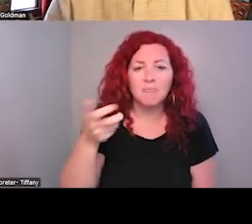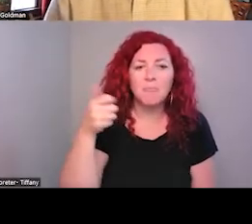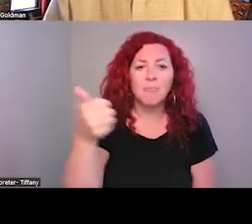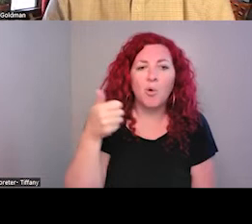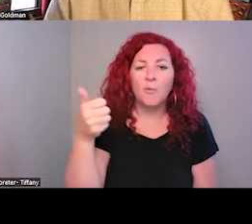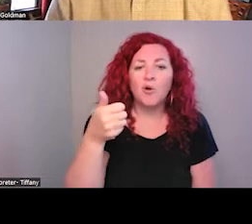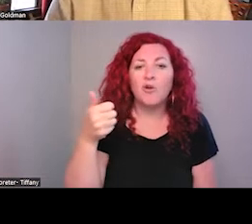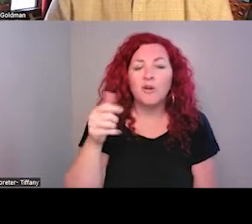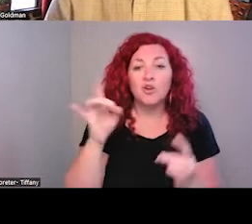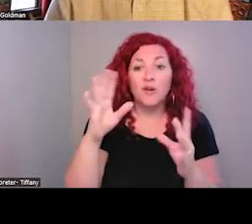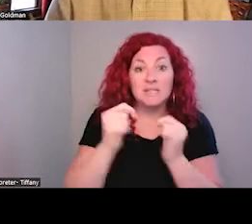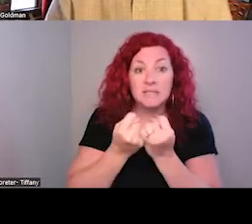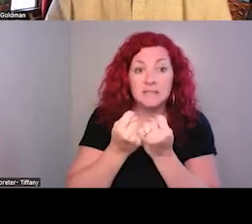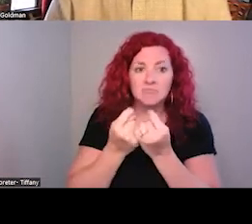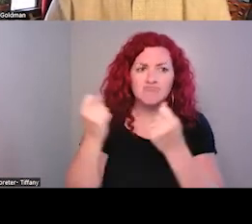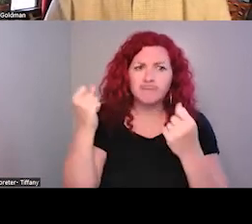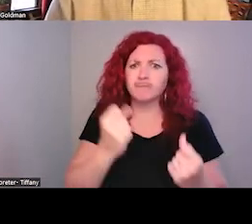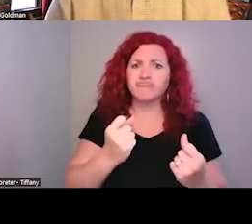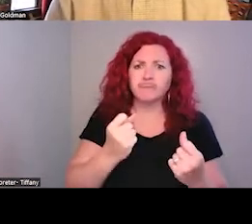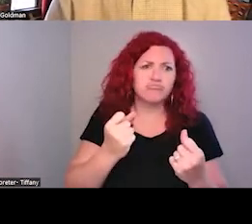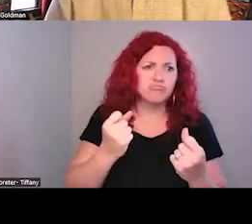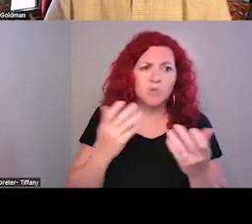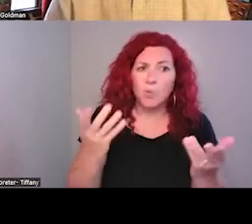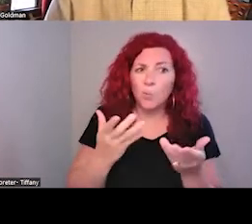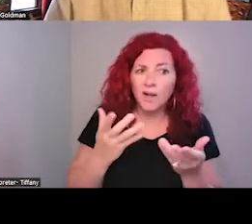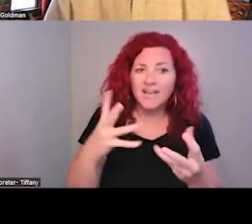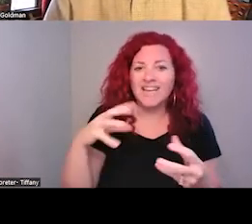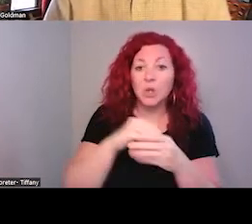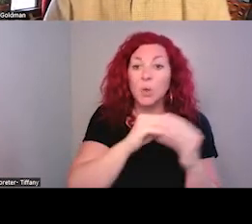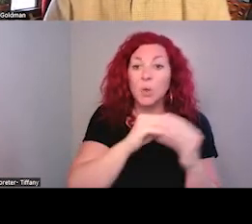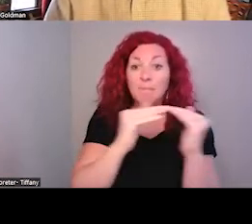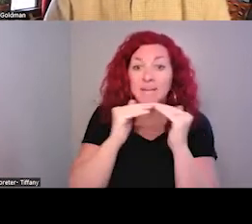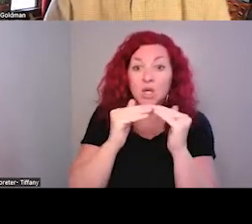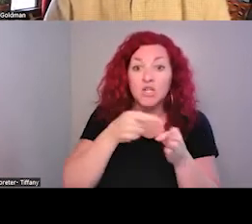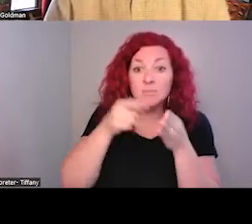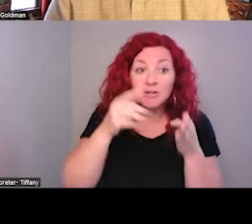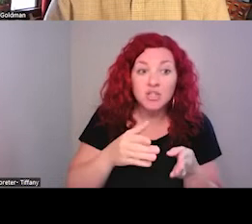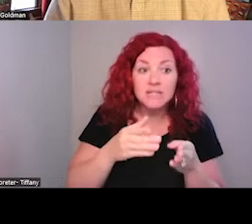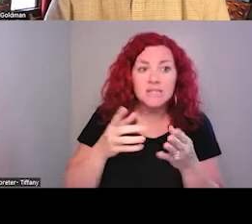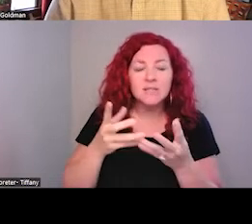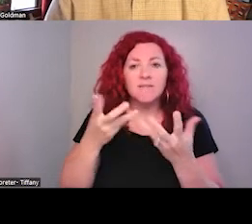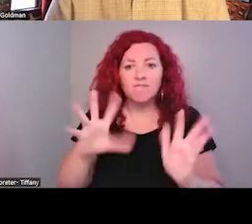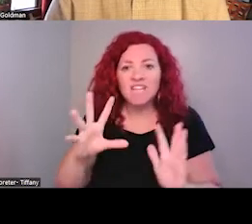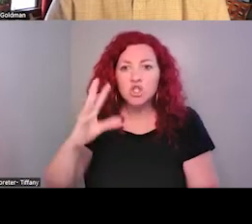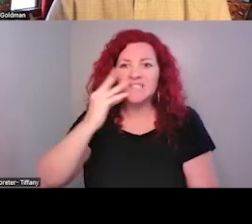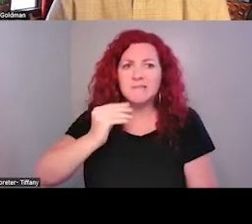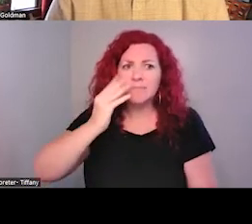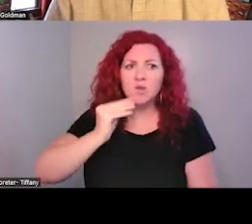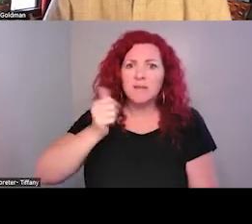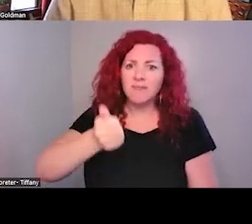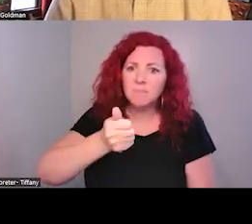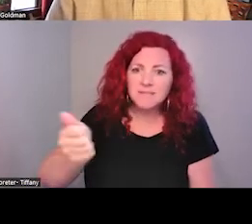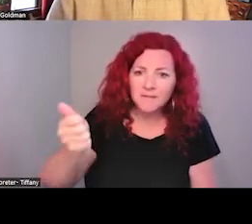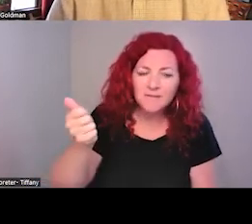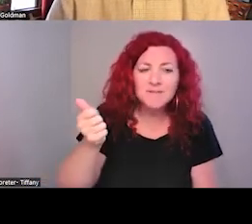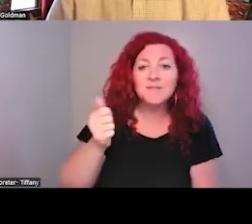of the absolute strengths of our street crisis response team is that we include peer specialists with lived experience on our team. Often